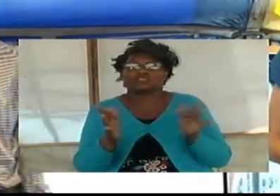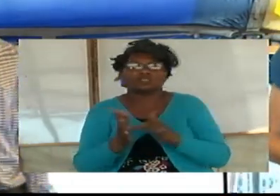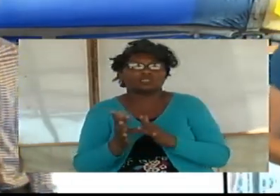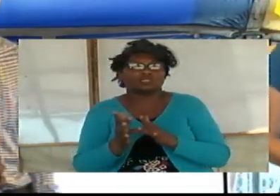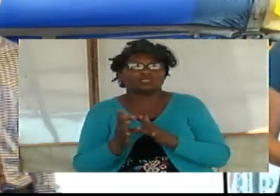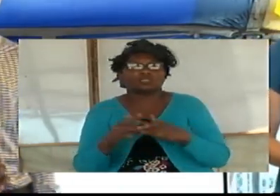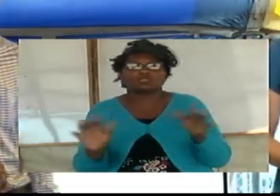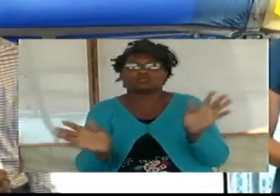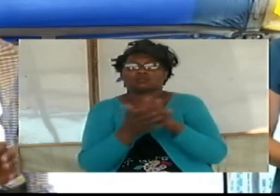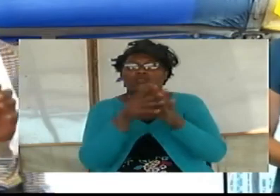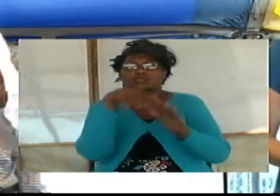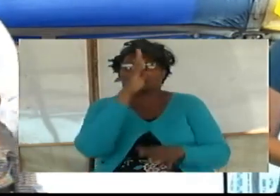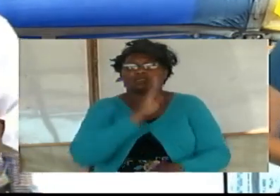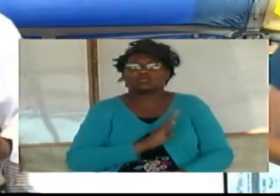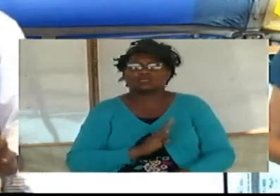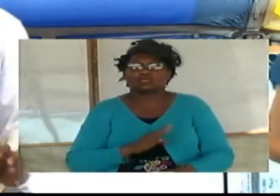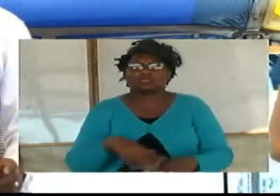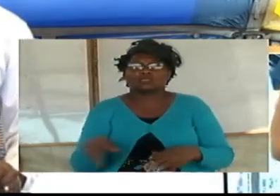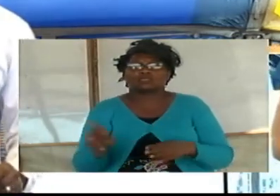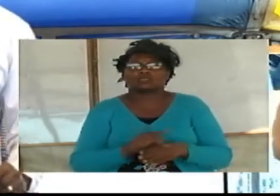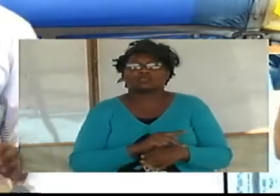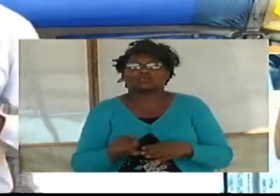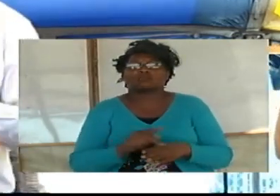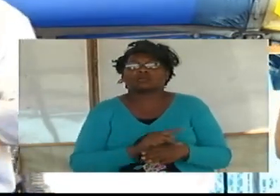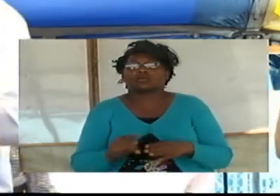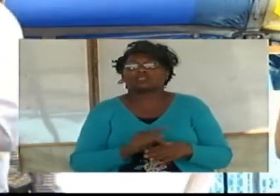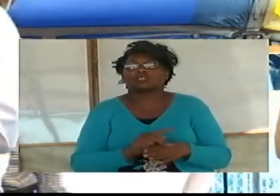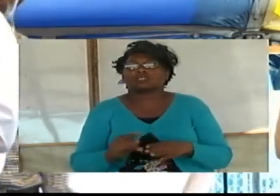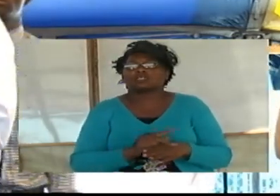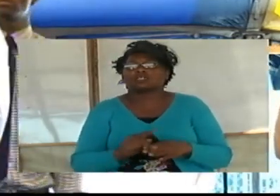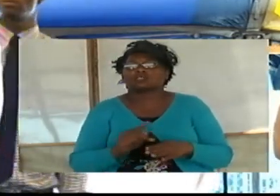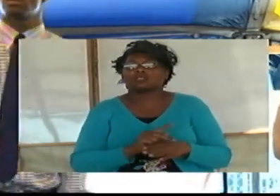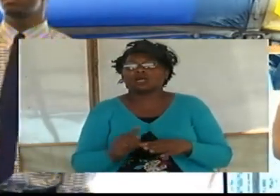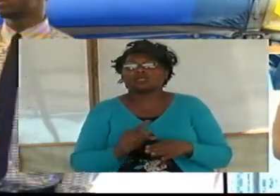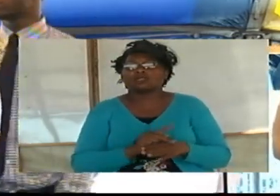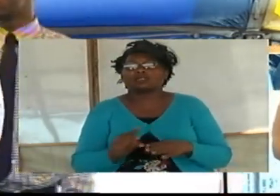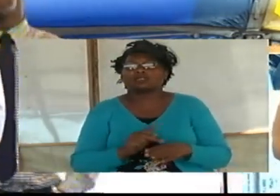Praise God. Practice the social distances. I'm doing that.